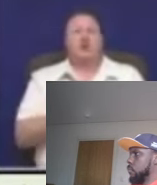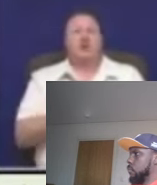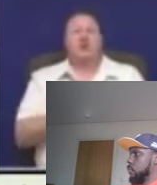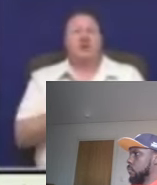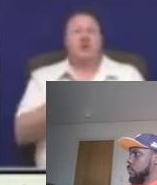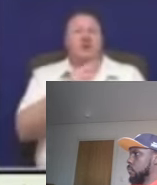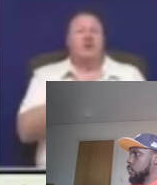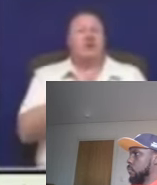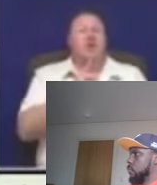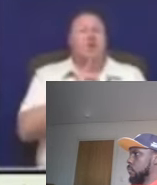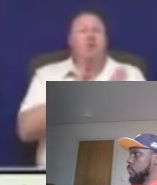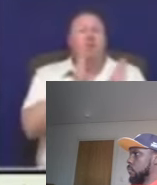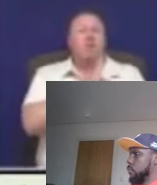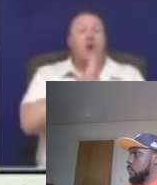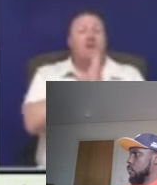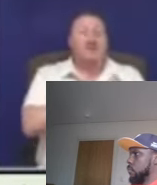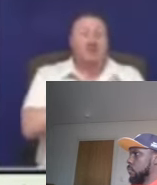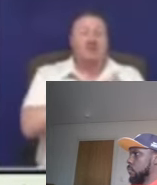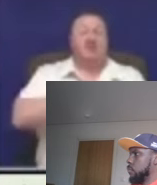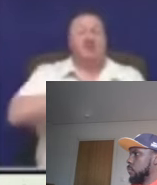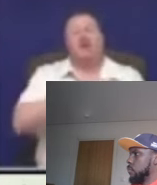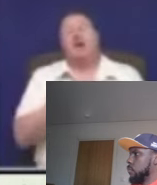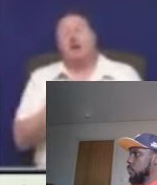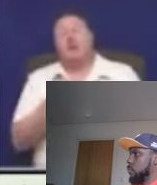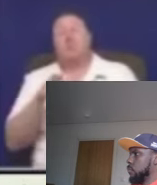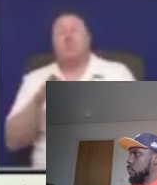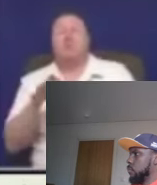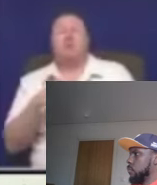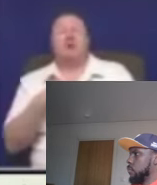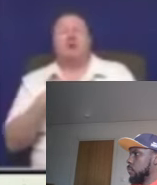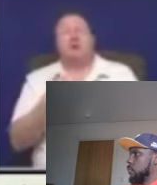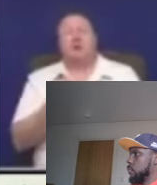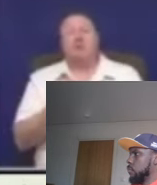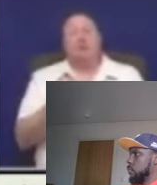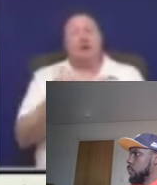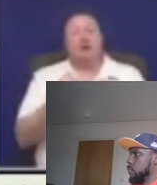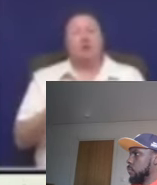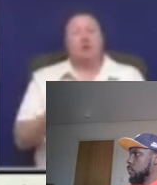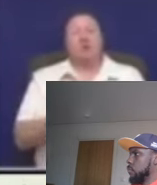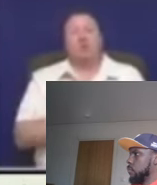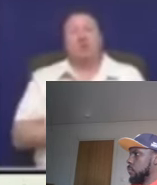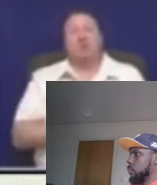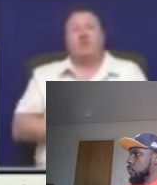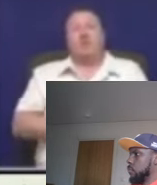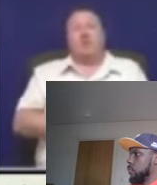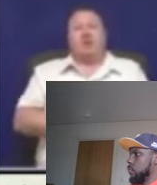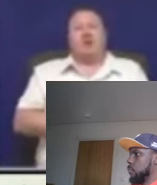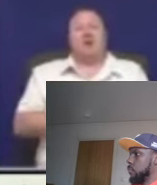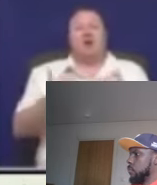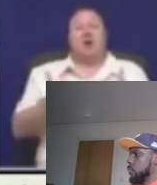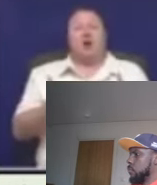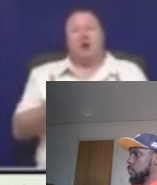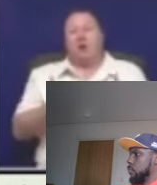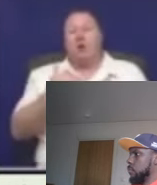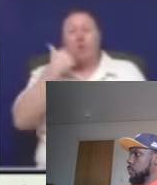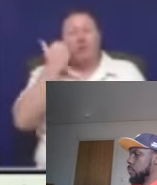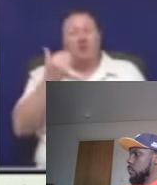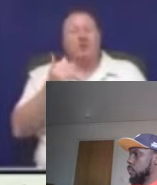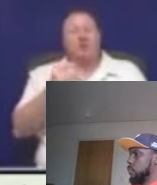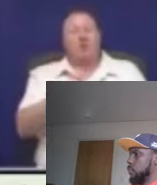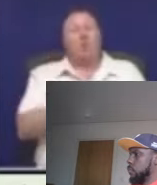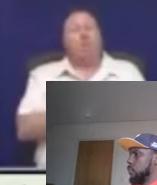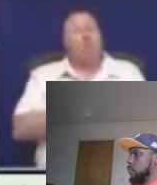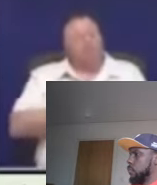and private sector millions of rands. As I stated shortly after my appointment, we're committed to restoring the rule of law at